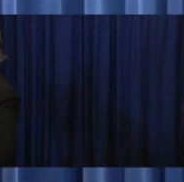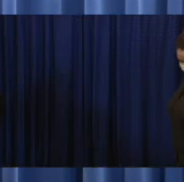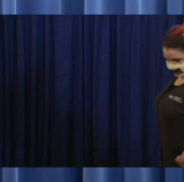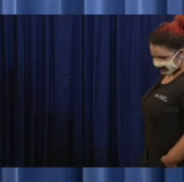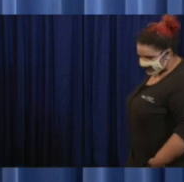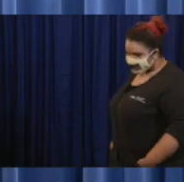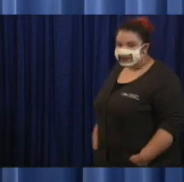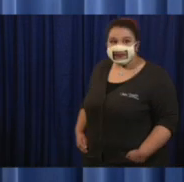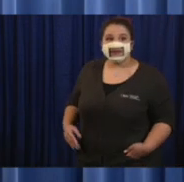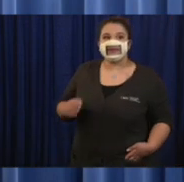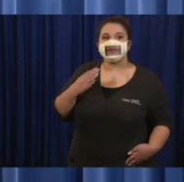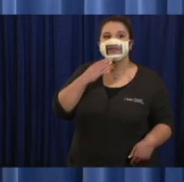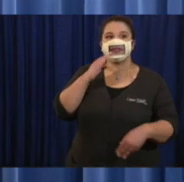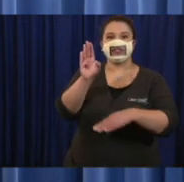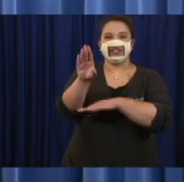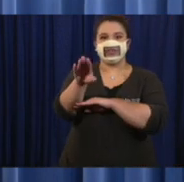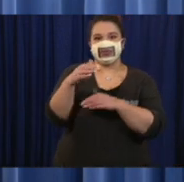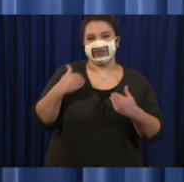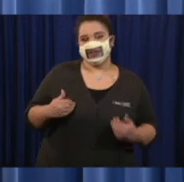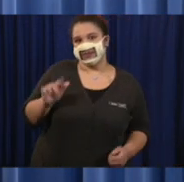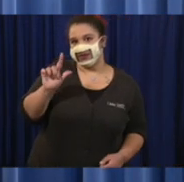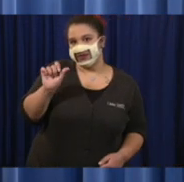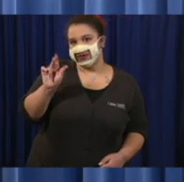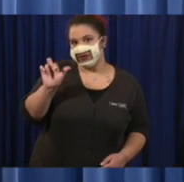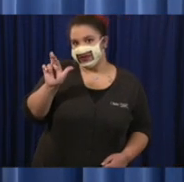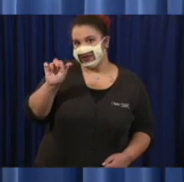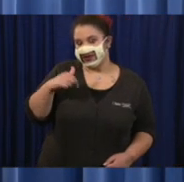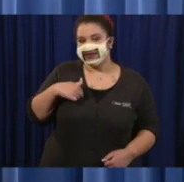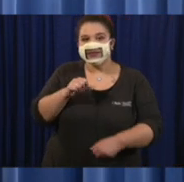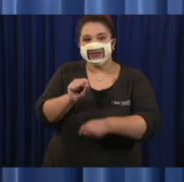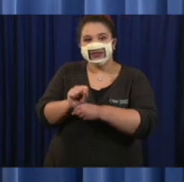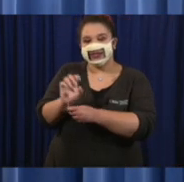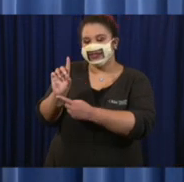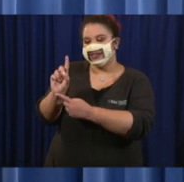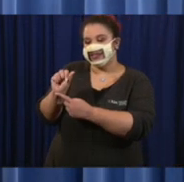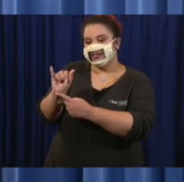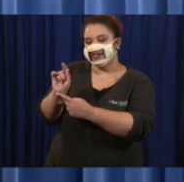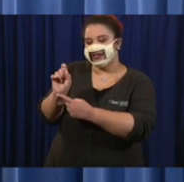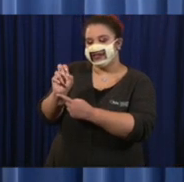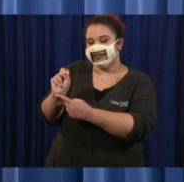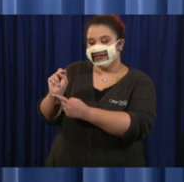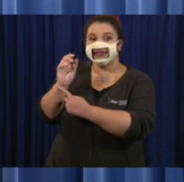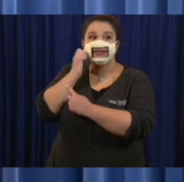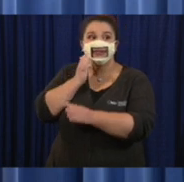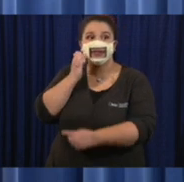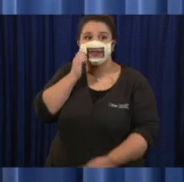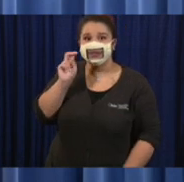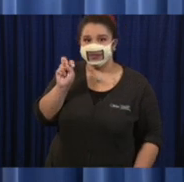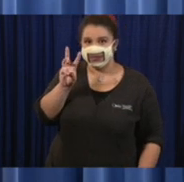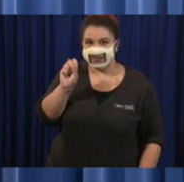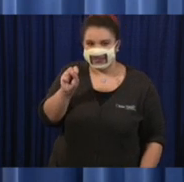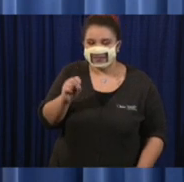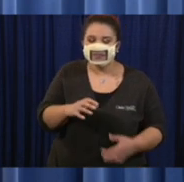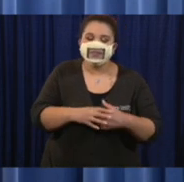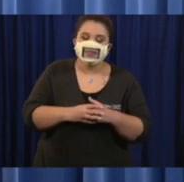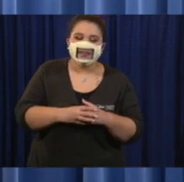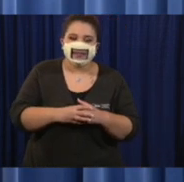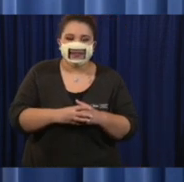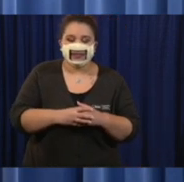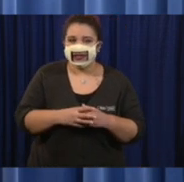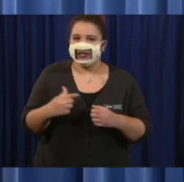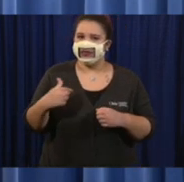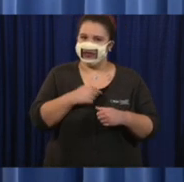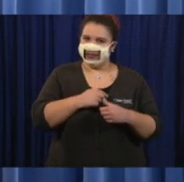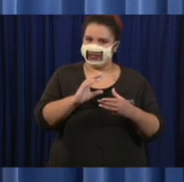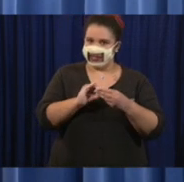Good afternoon, Governor. It's Laura Bischoff, Dayton Daily News. There's a lot of talk about steps that we're taking to make people feel safer